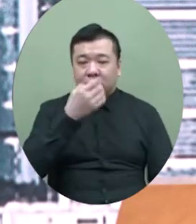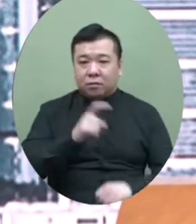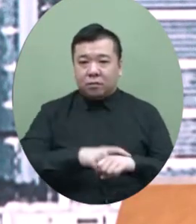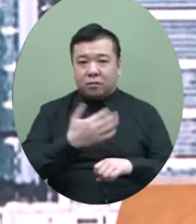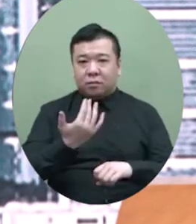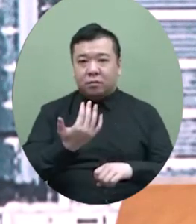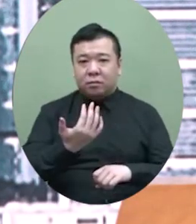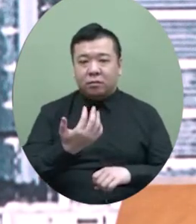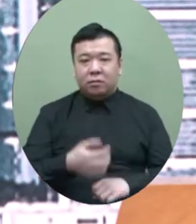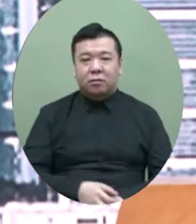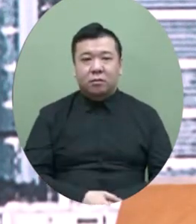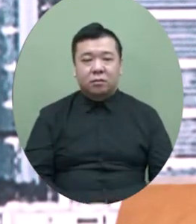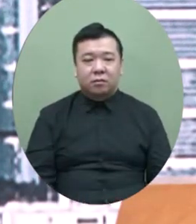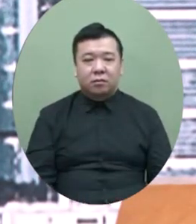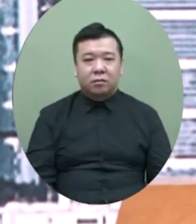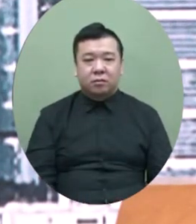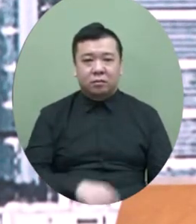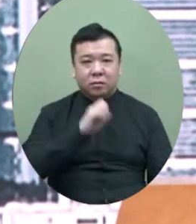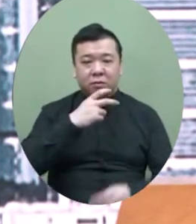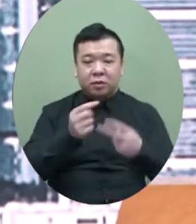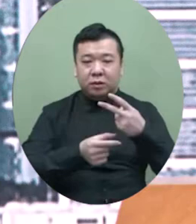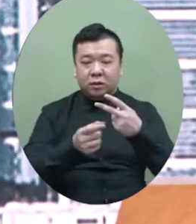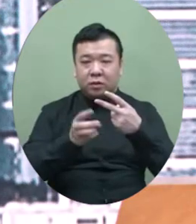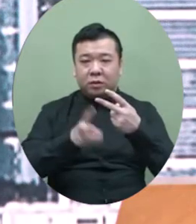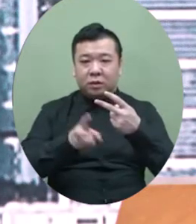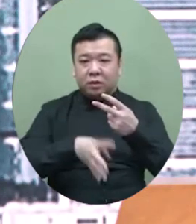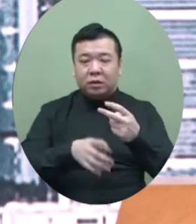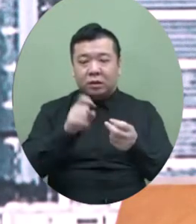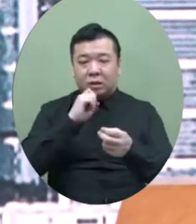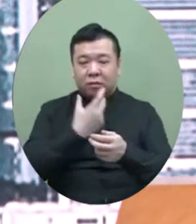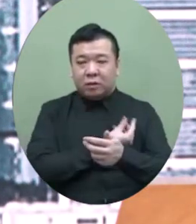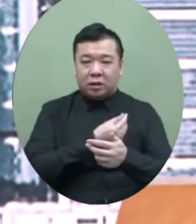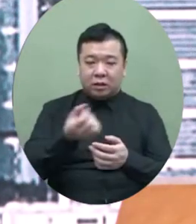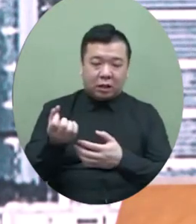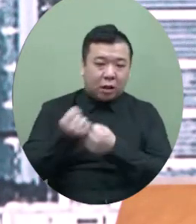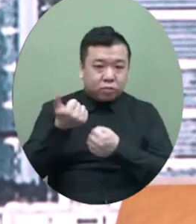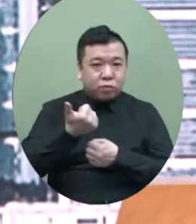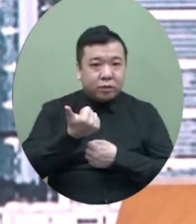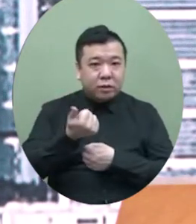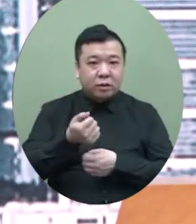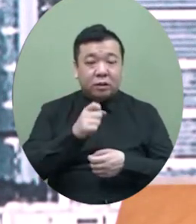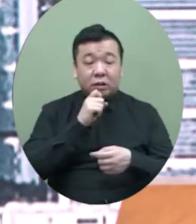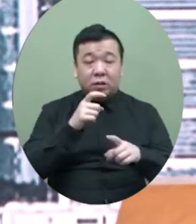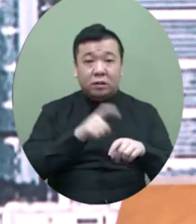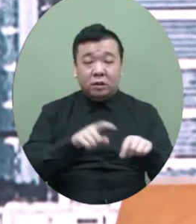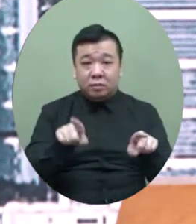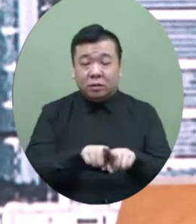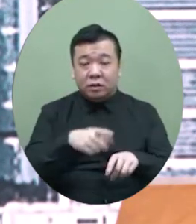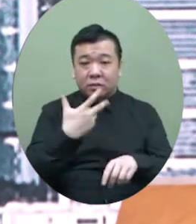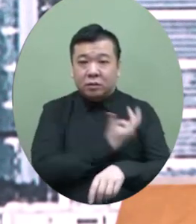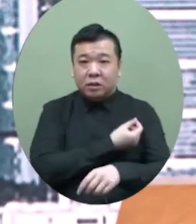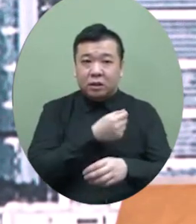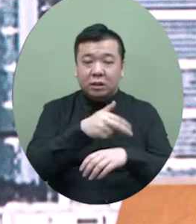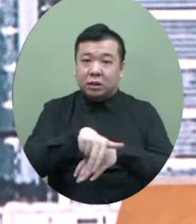by the end of this month, and also roll out the vaccination program as scheduled? And also there's a media report saying that you